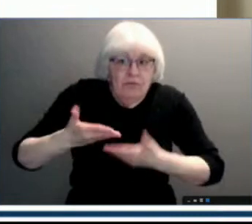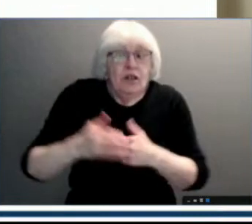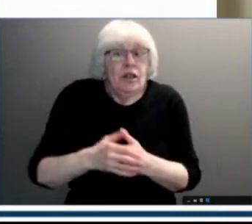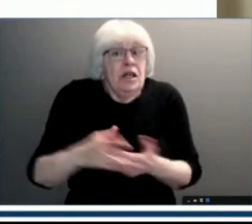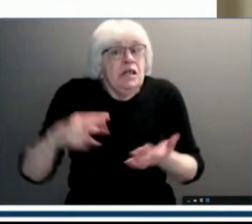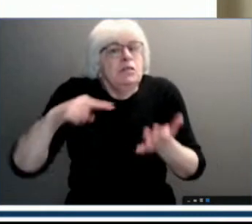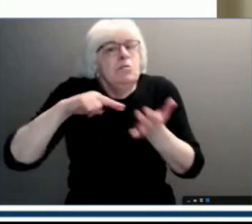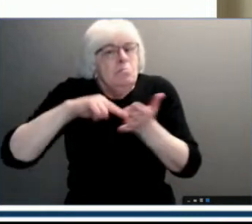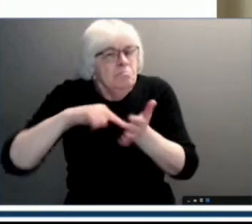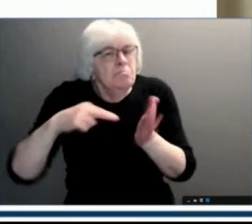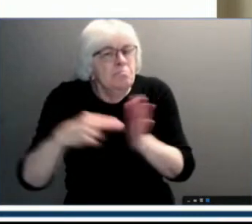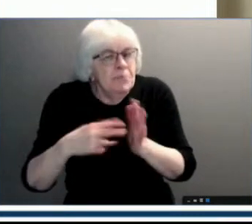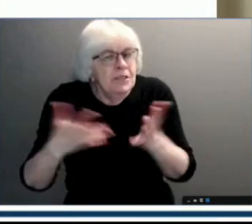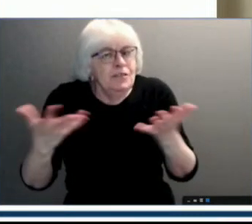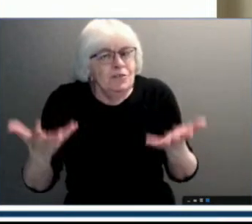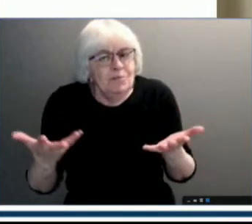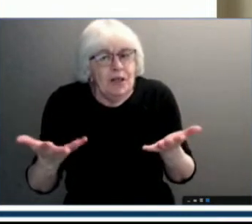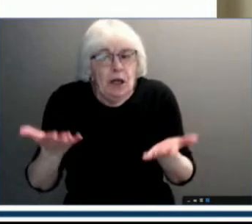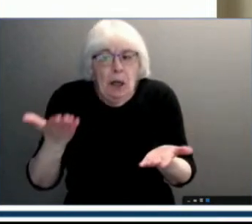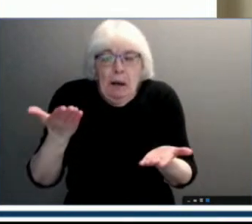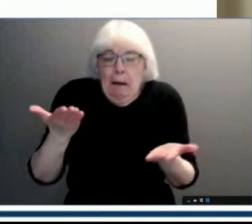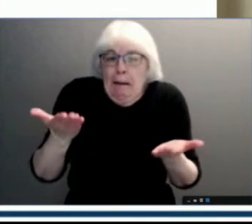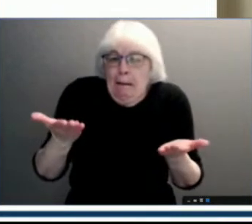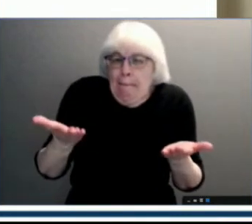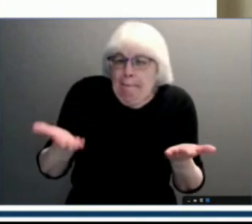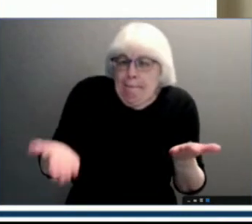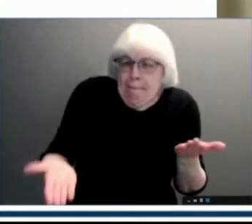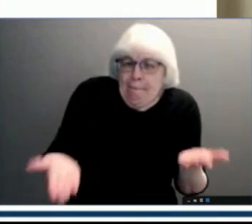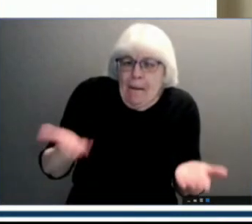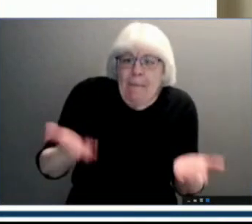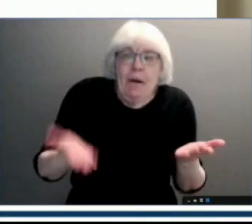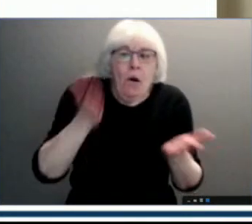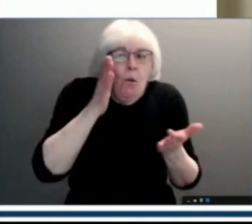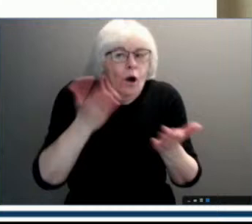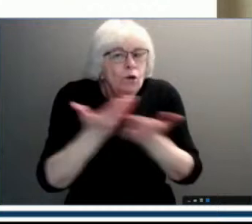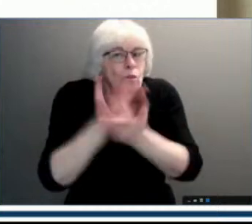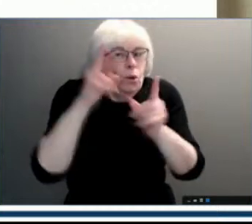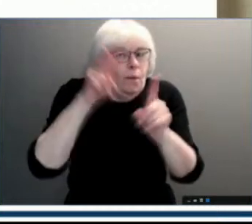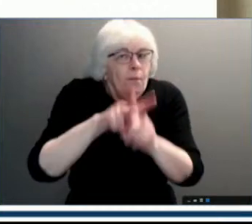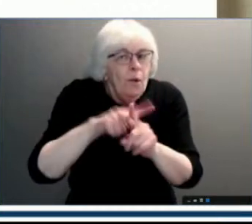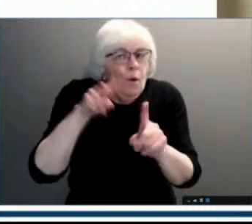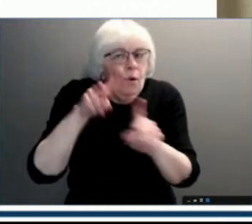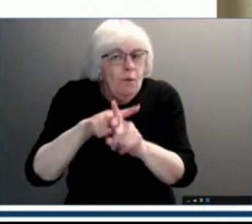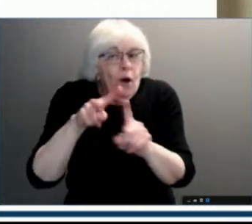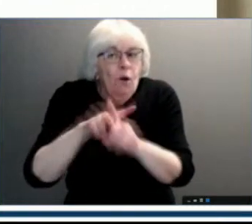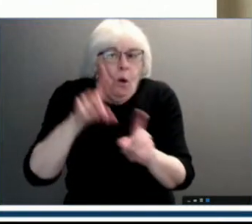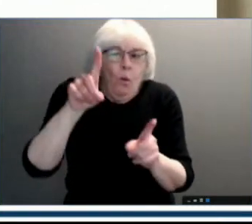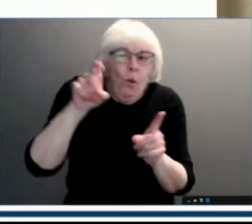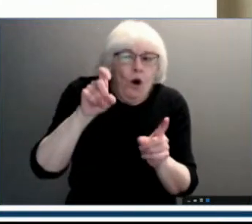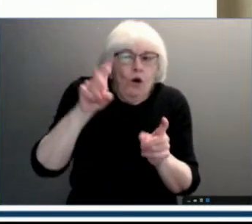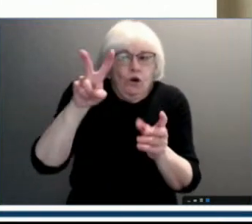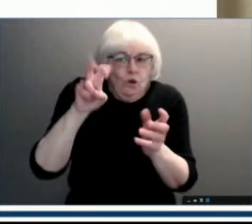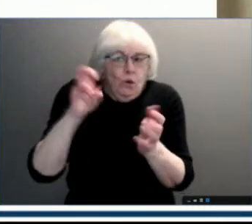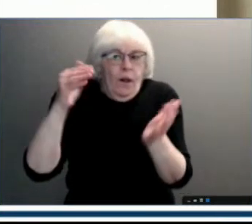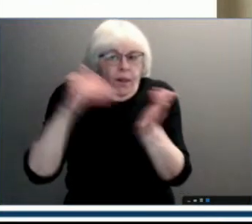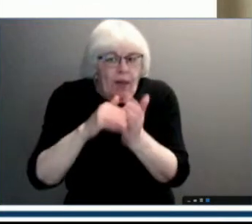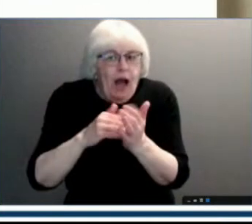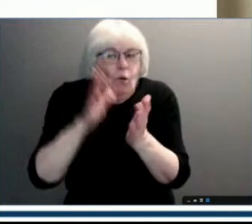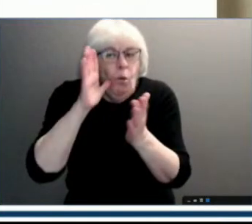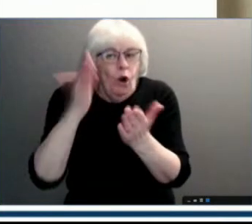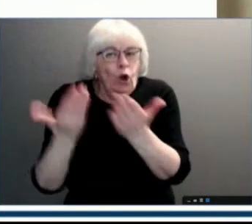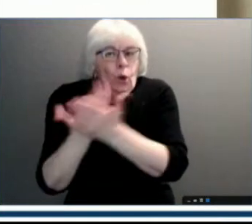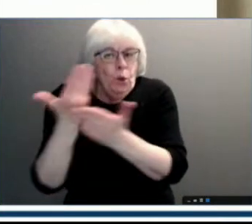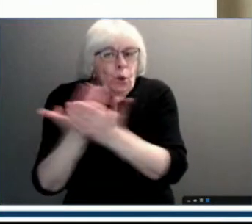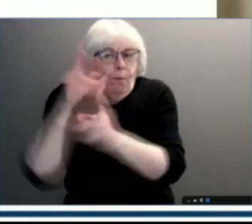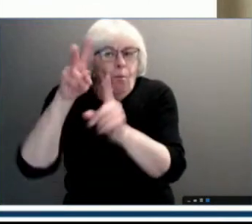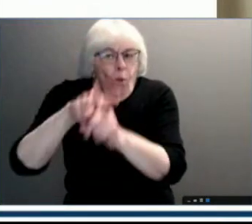couple 100,000 new appointments on Monday. We feel the urgency, and the team is working hard to add even more appointments. But to add